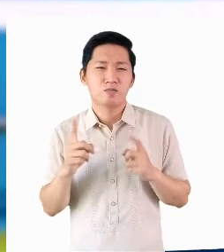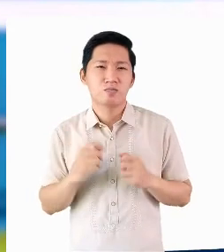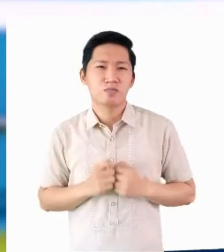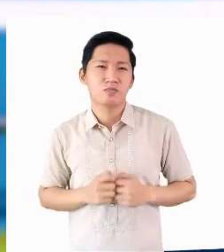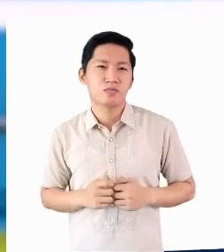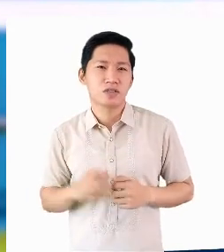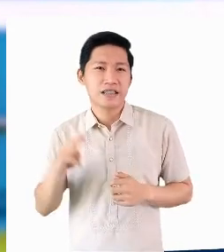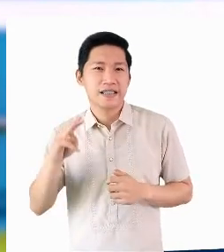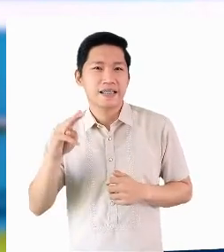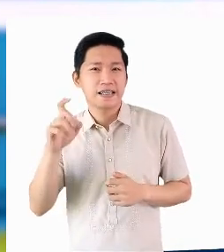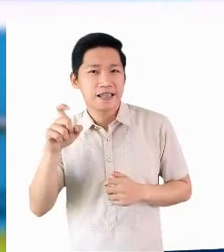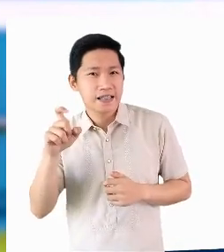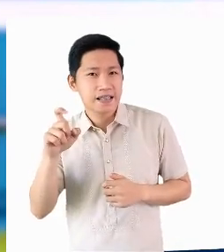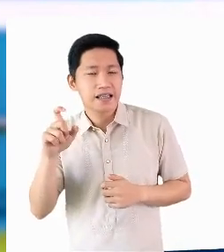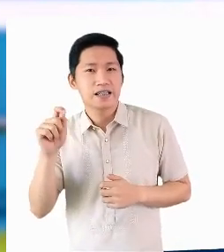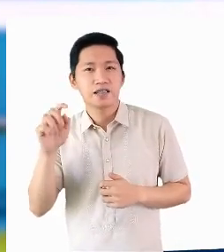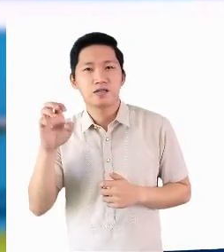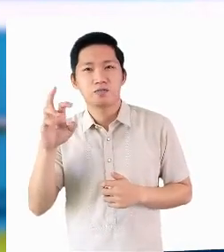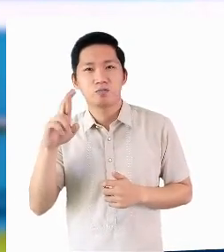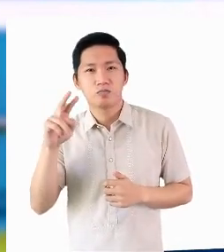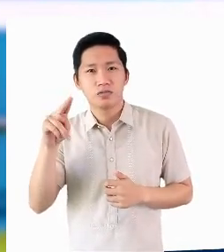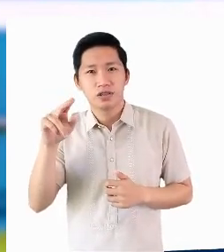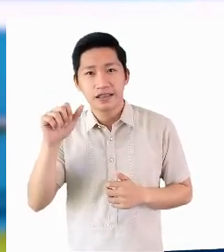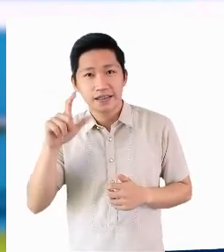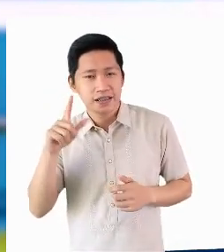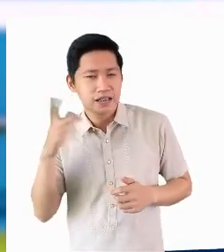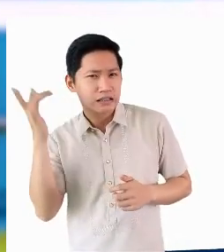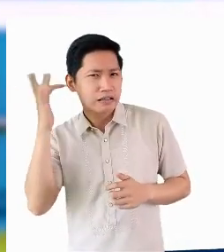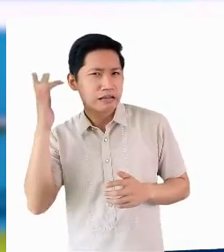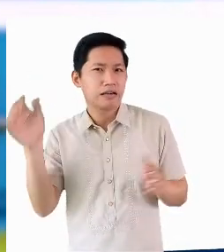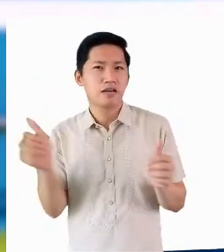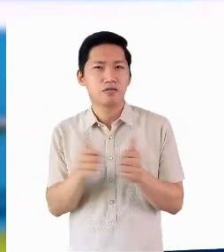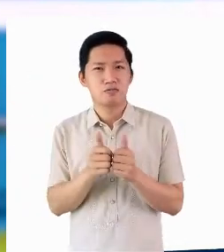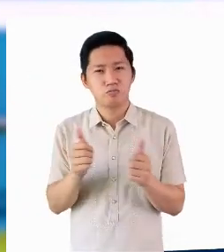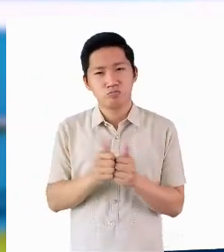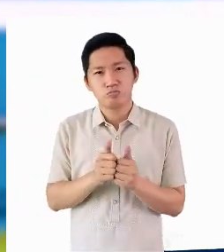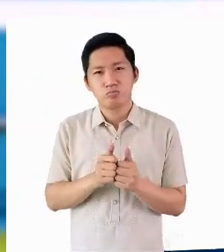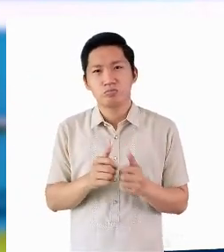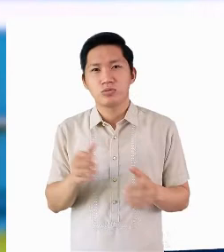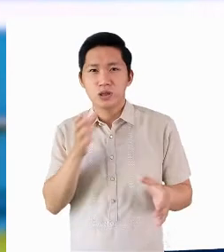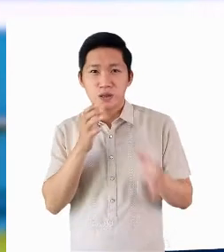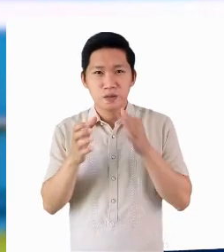as an external noise that added to the communication breakdown.